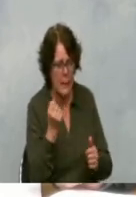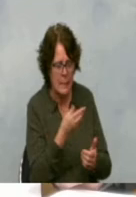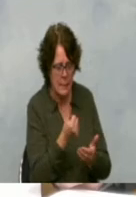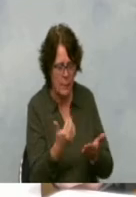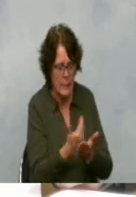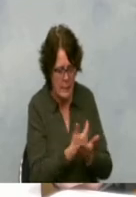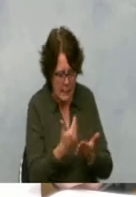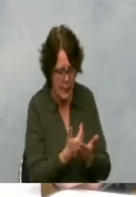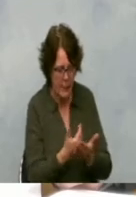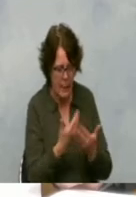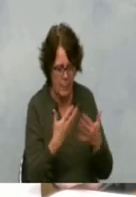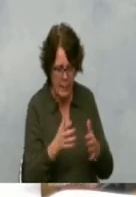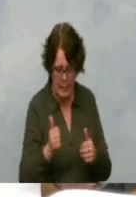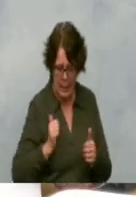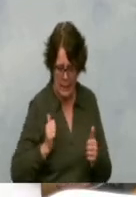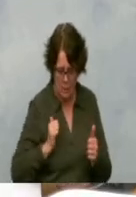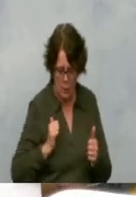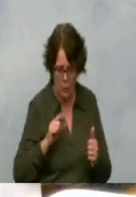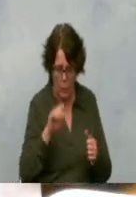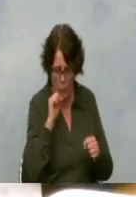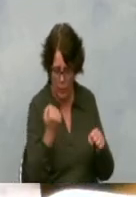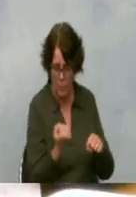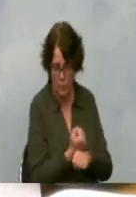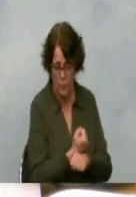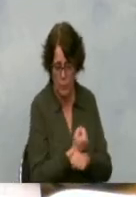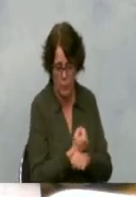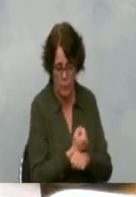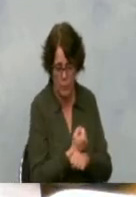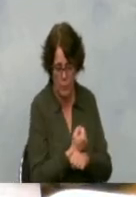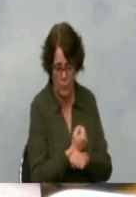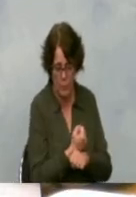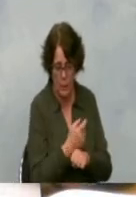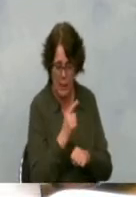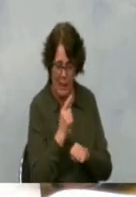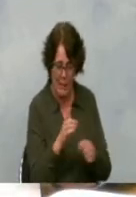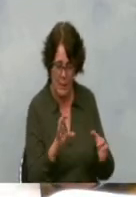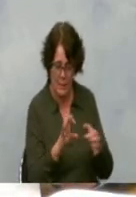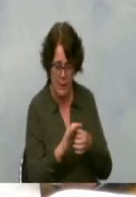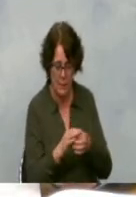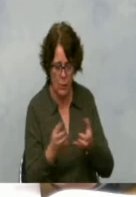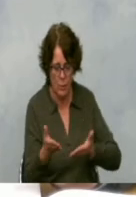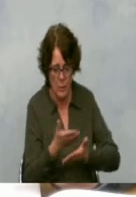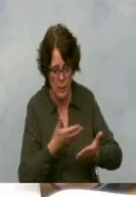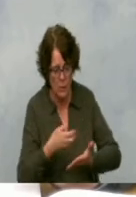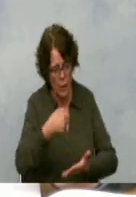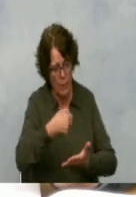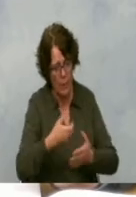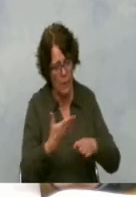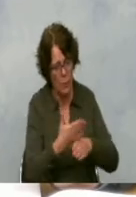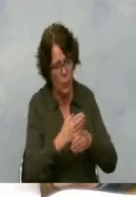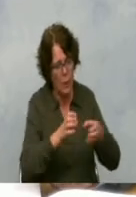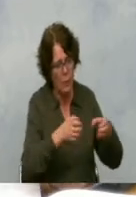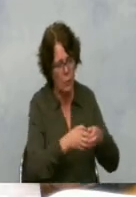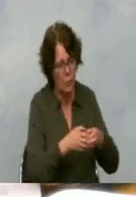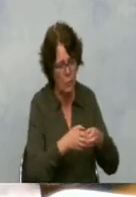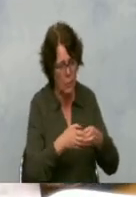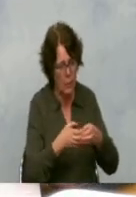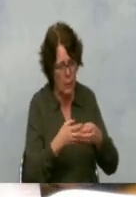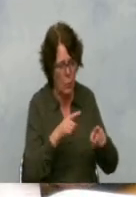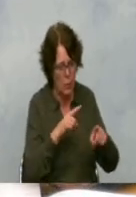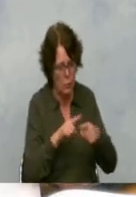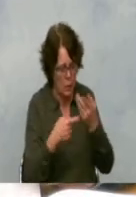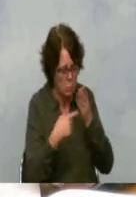we've assumed you're going to take. So, and this is in line with discussions at the Budget Working Group. We're trying to present this